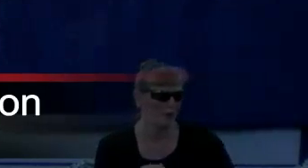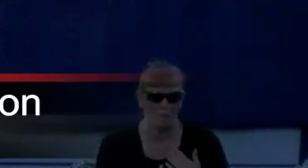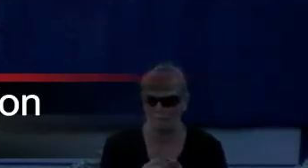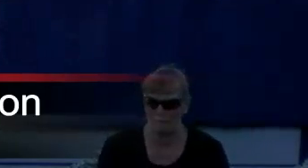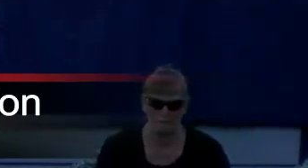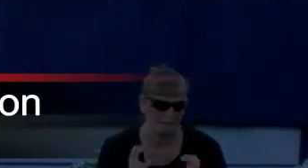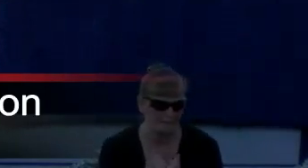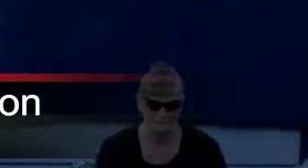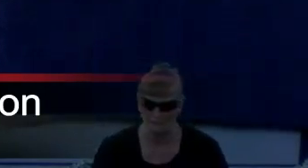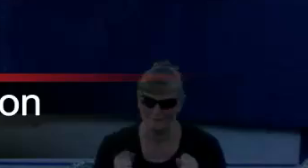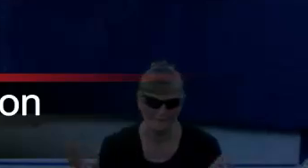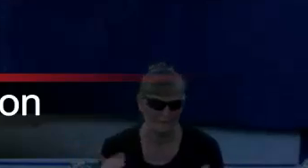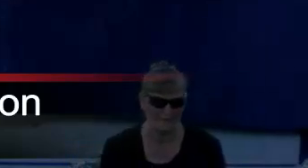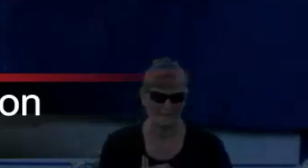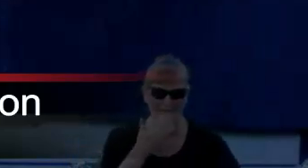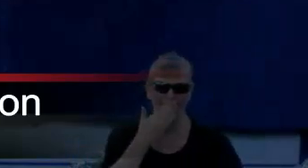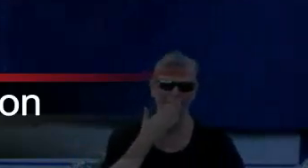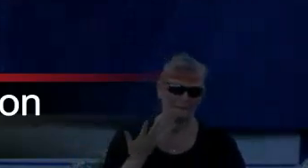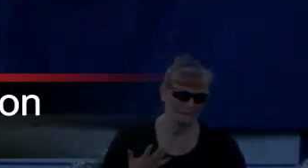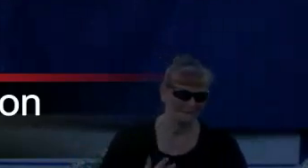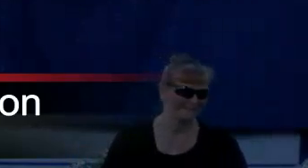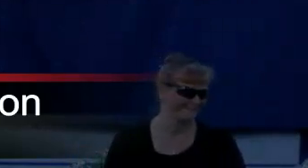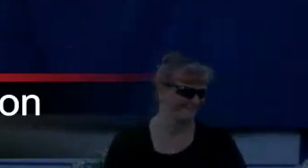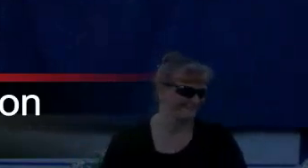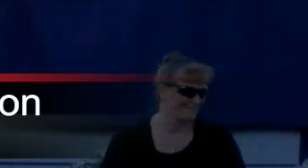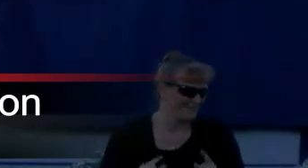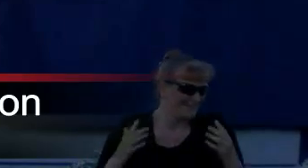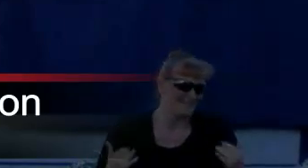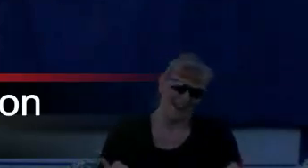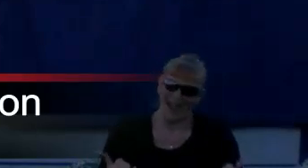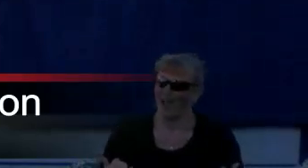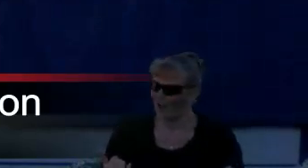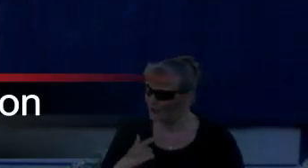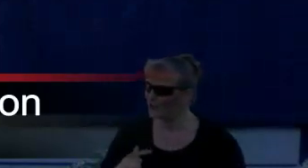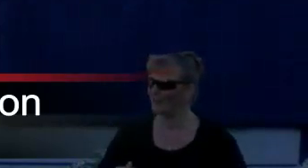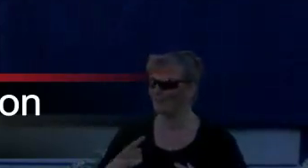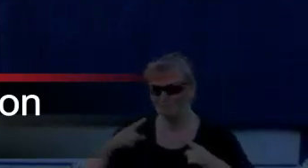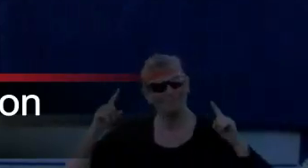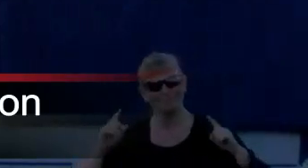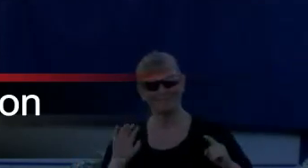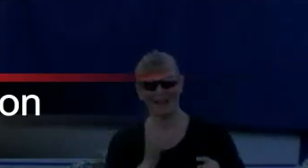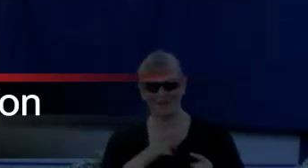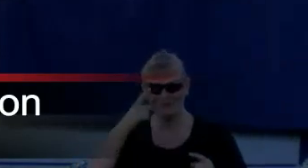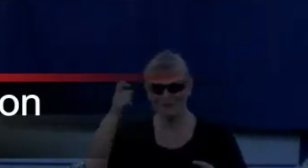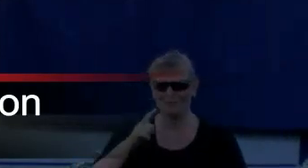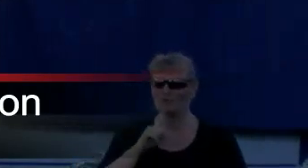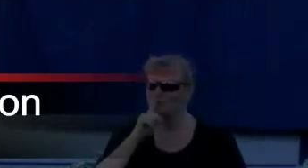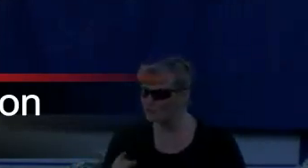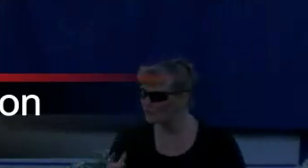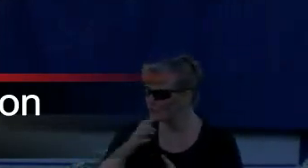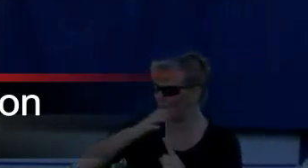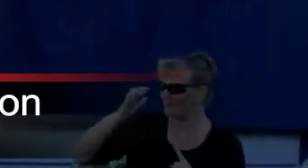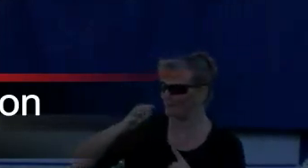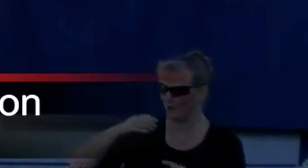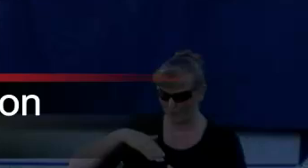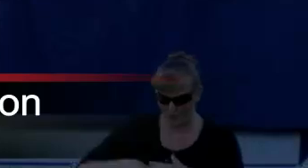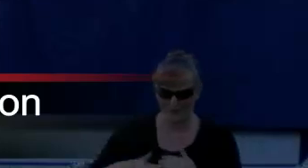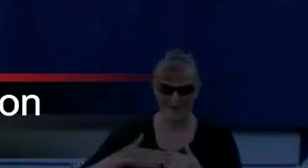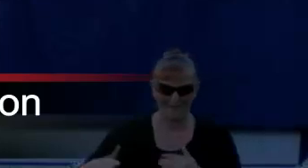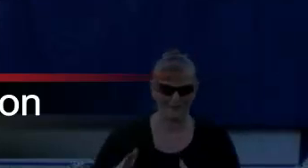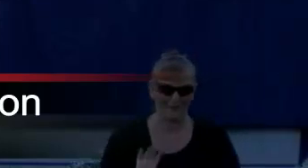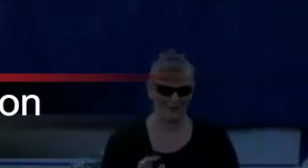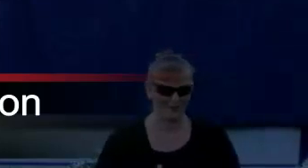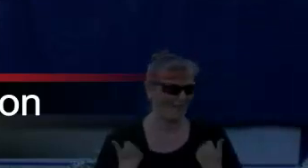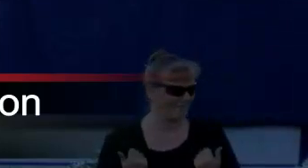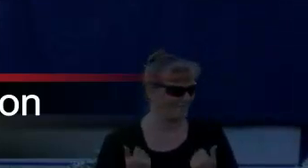But now it is time to move on and fulfill our dreams. Remember that true champions are born after a lifetime. Make your